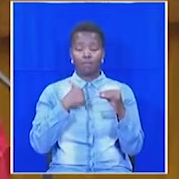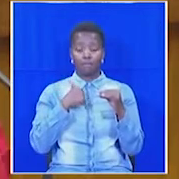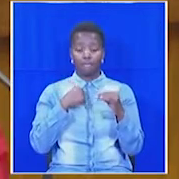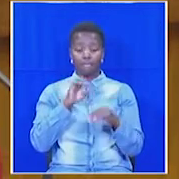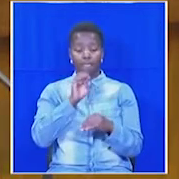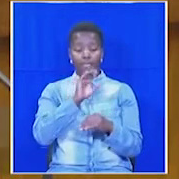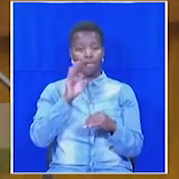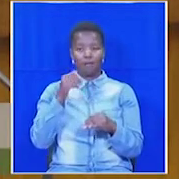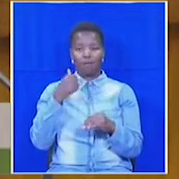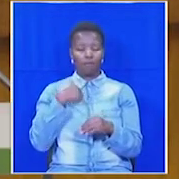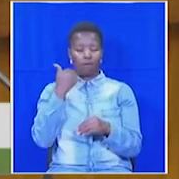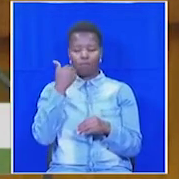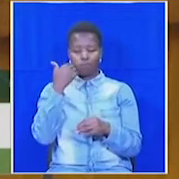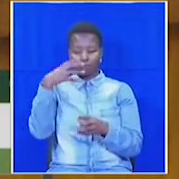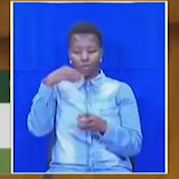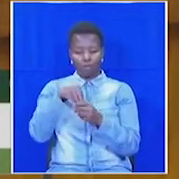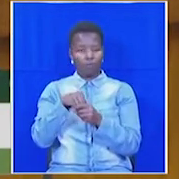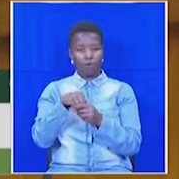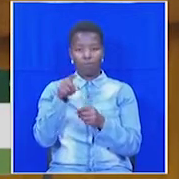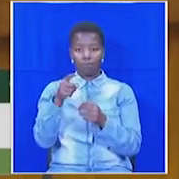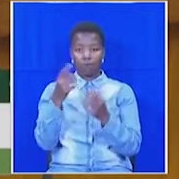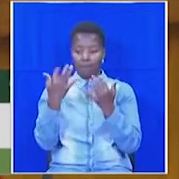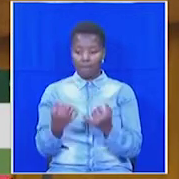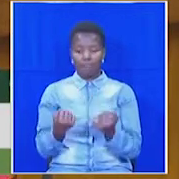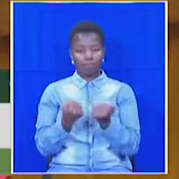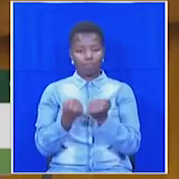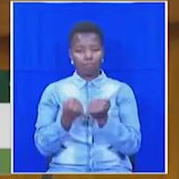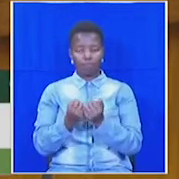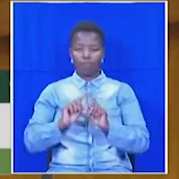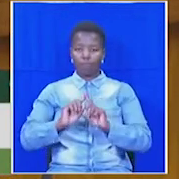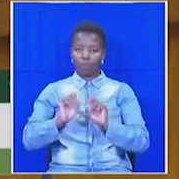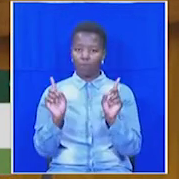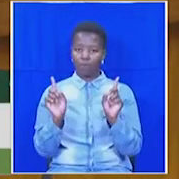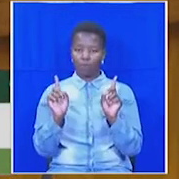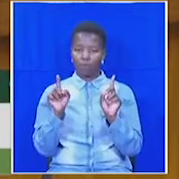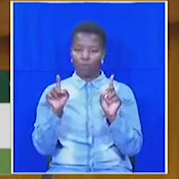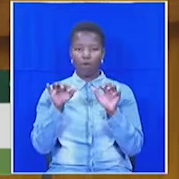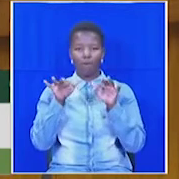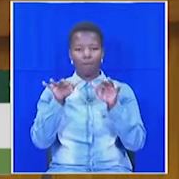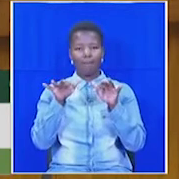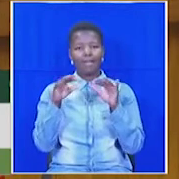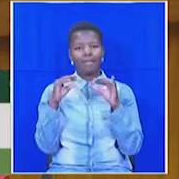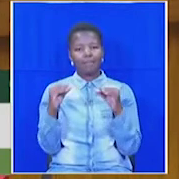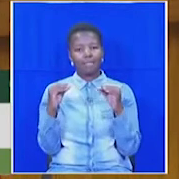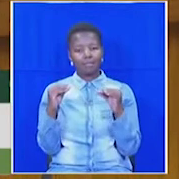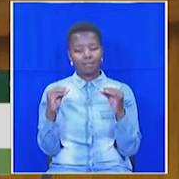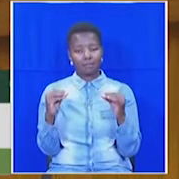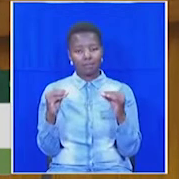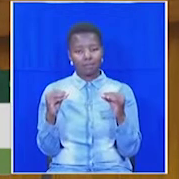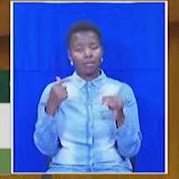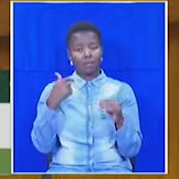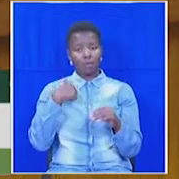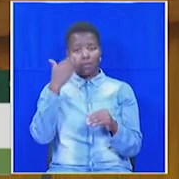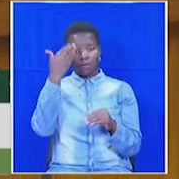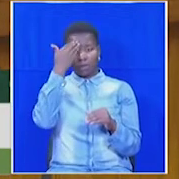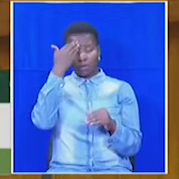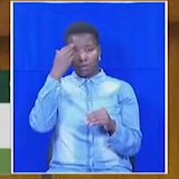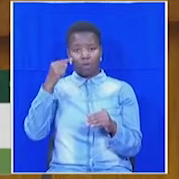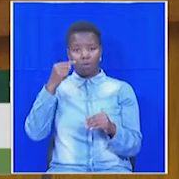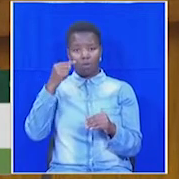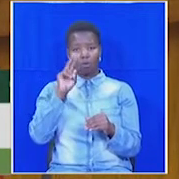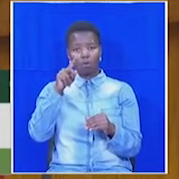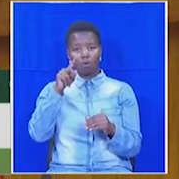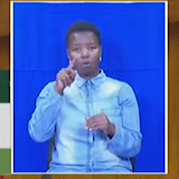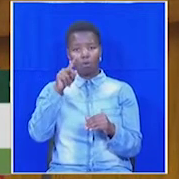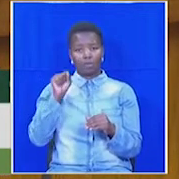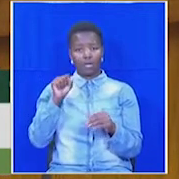looting of state resources, and we therefore do not support budget vote for public enterprise. We know for a fact that the Gupta family appointed